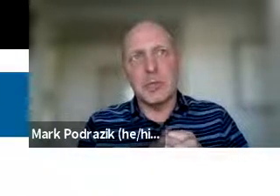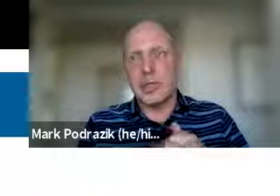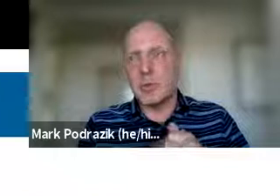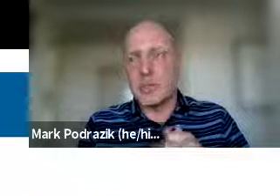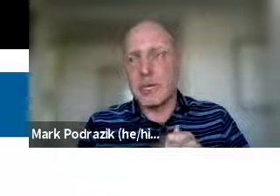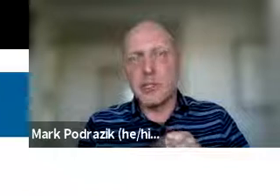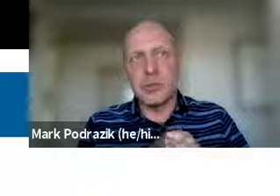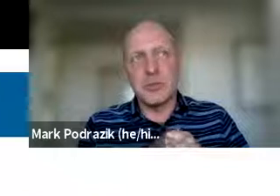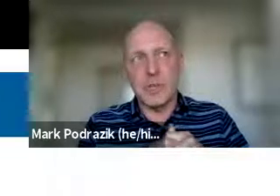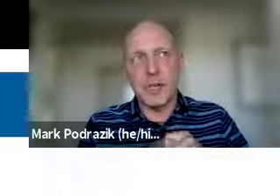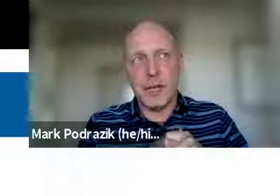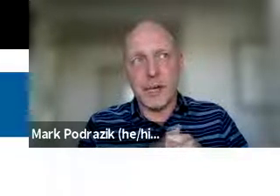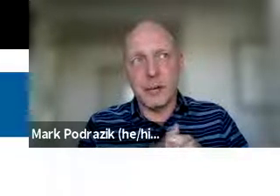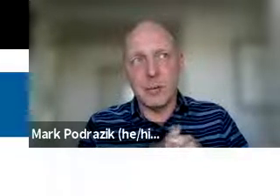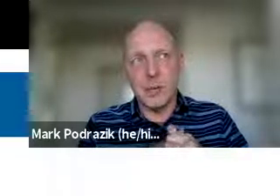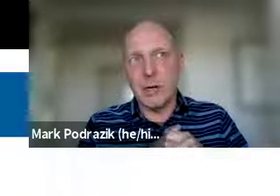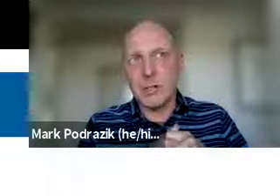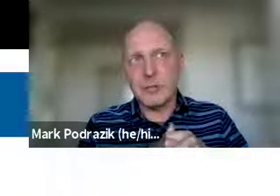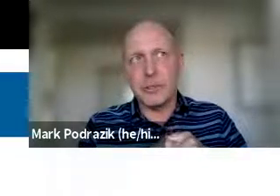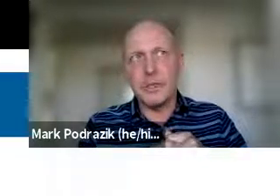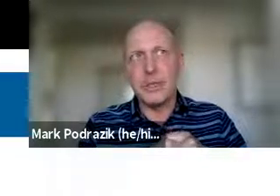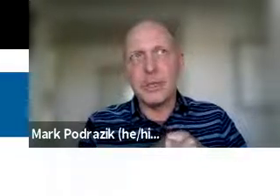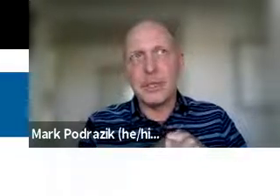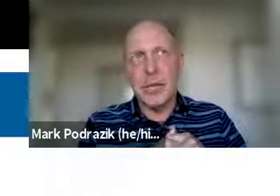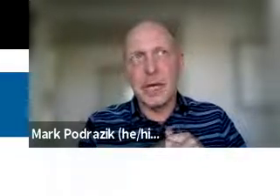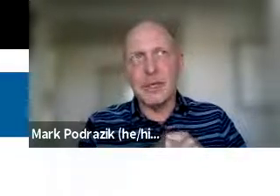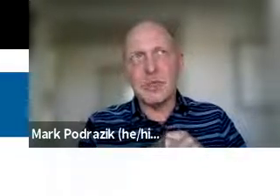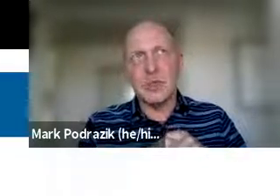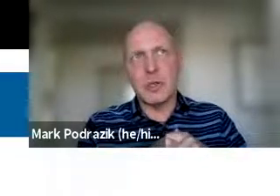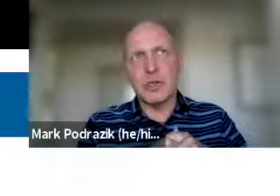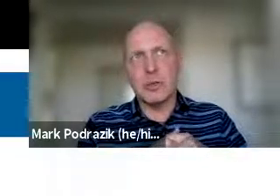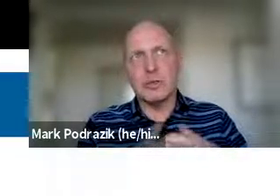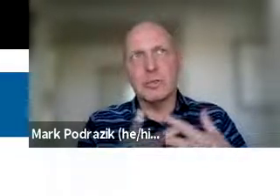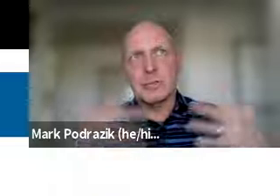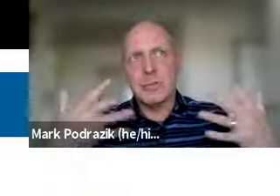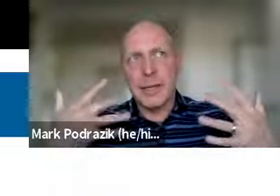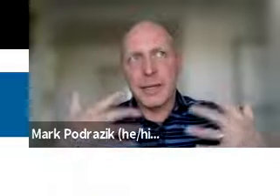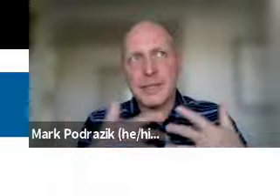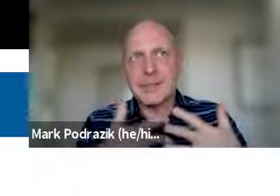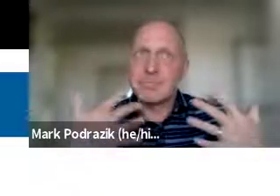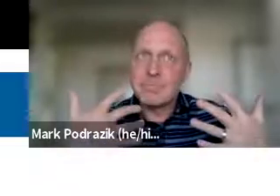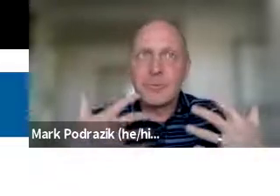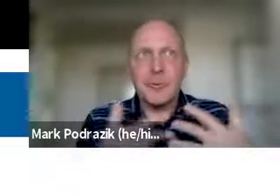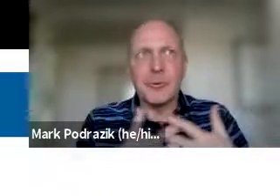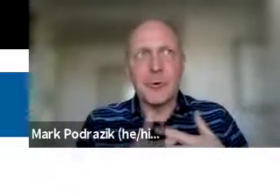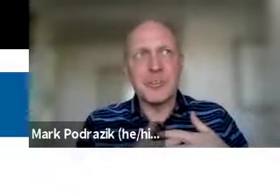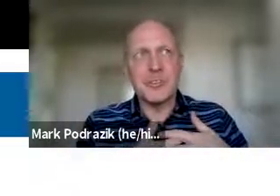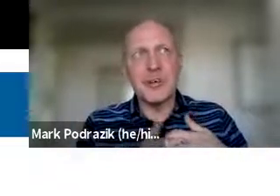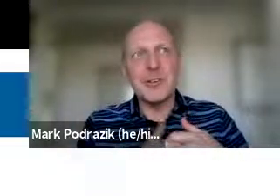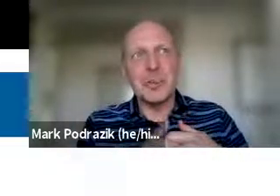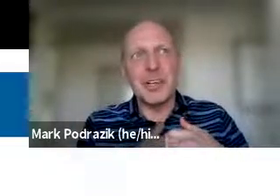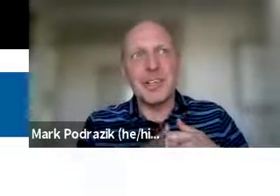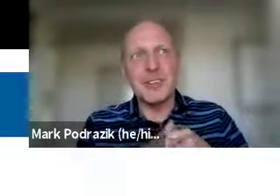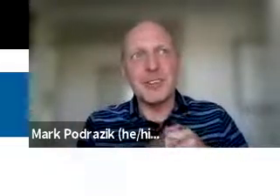as we look at the implementation of 988. They are different lines. The question, I guess, for folks